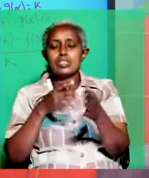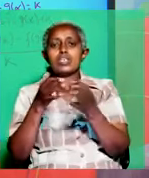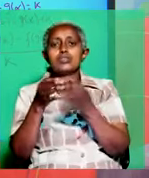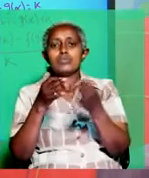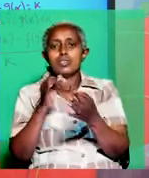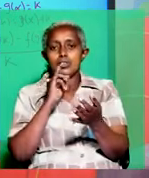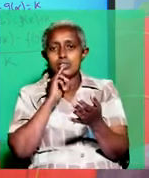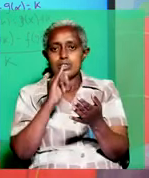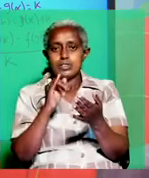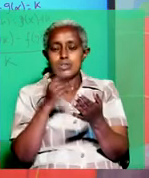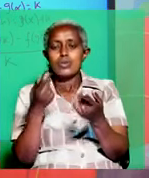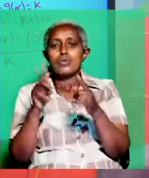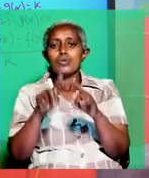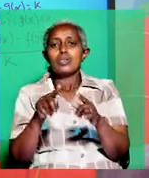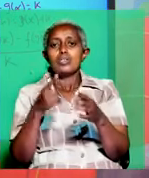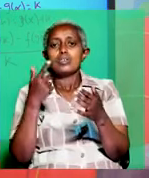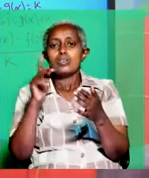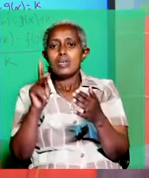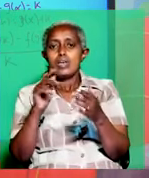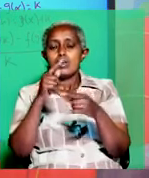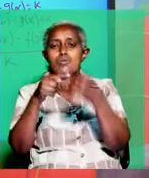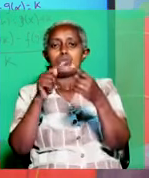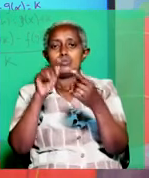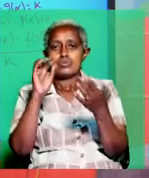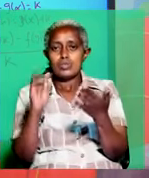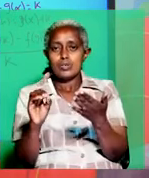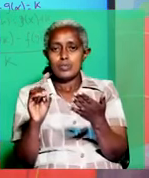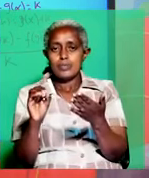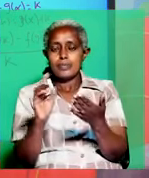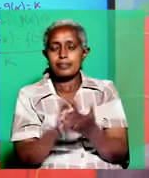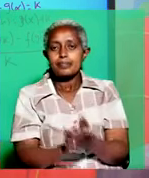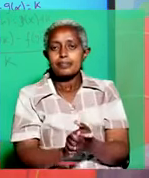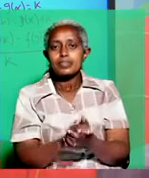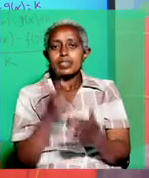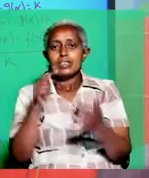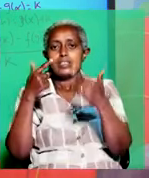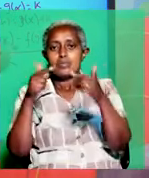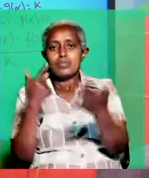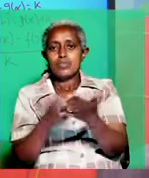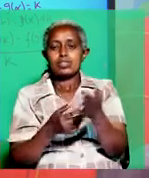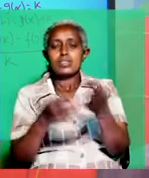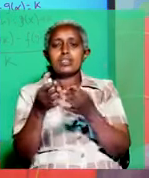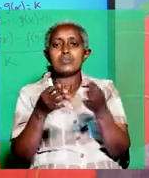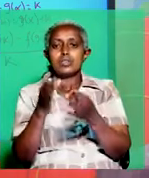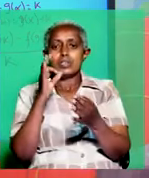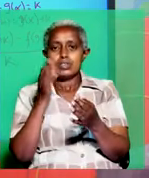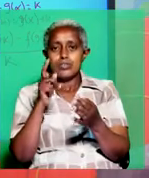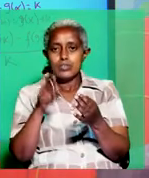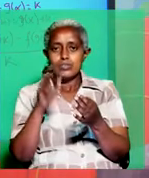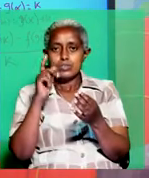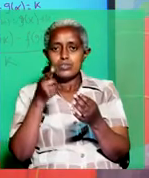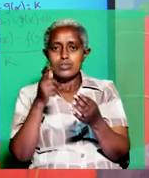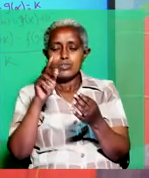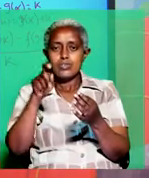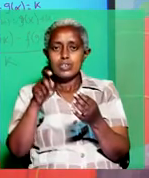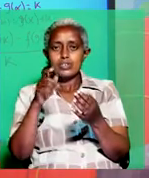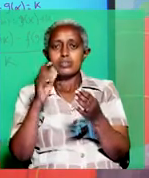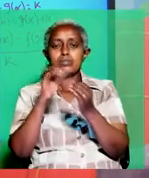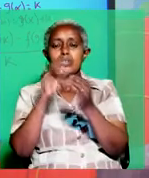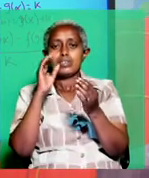the limit when k goes to 0, the limit of this expression f of g of x plus